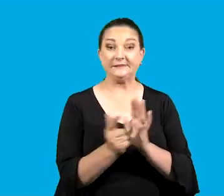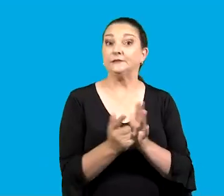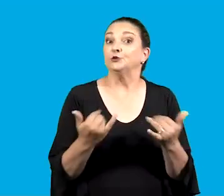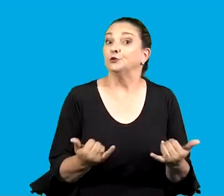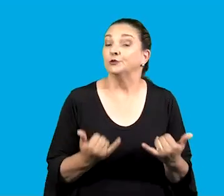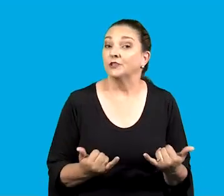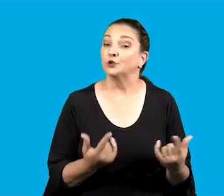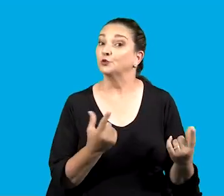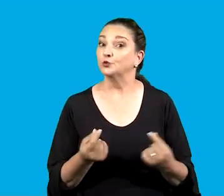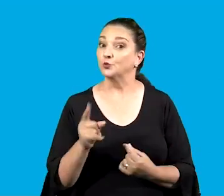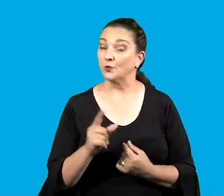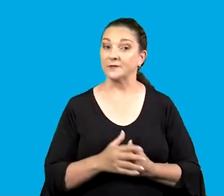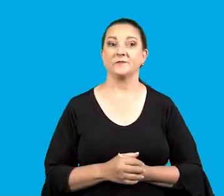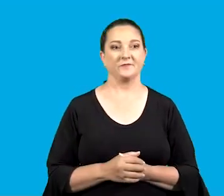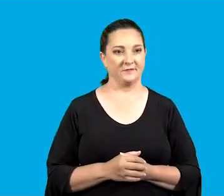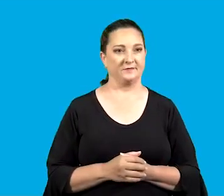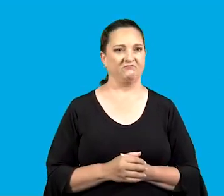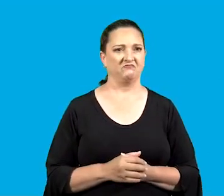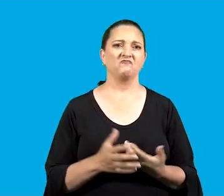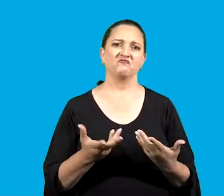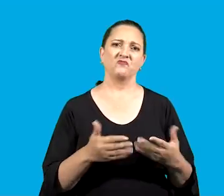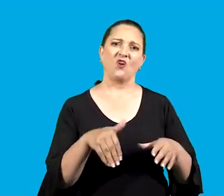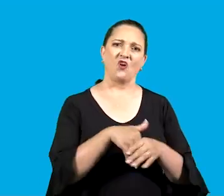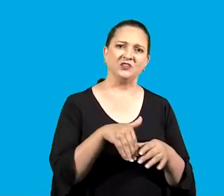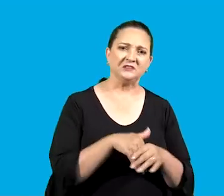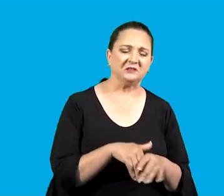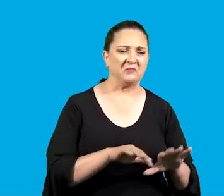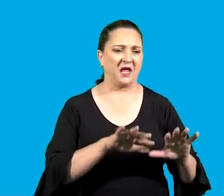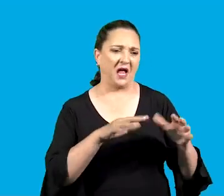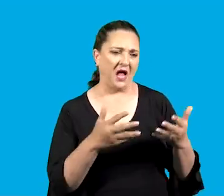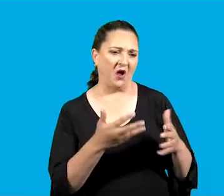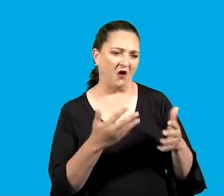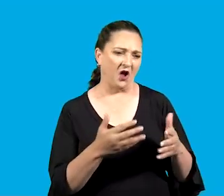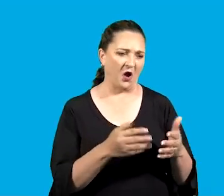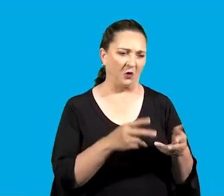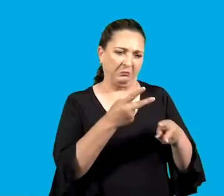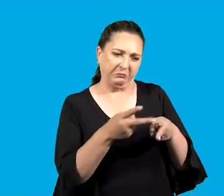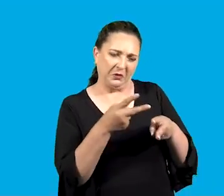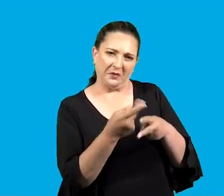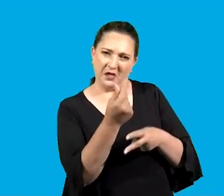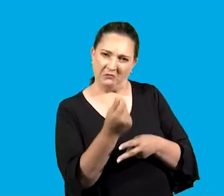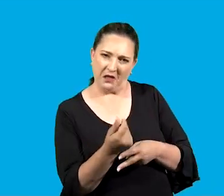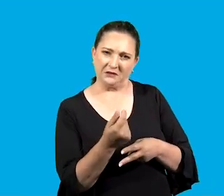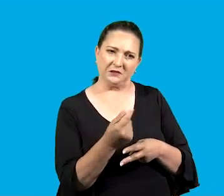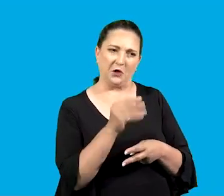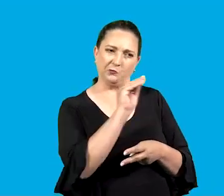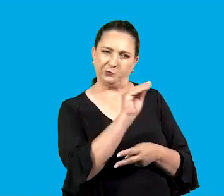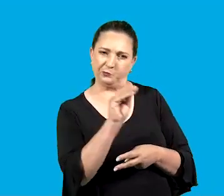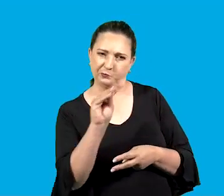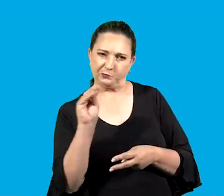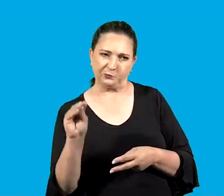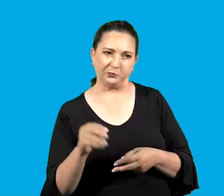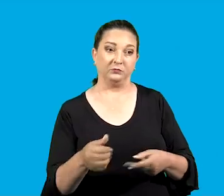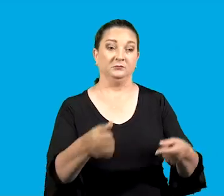By the end of the lesson, we will address concepts that relate to budgets, preparation of the debtors